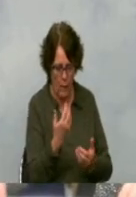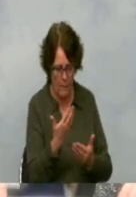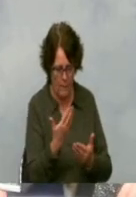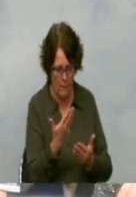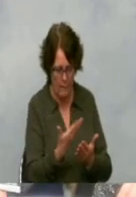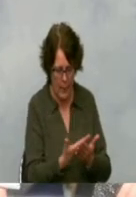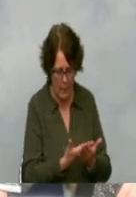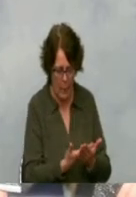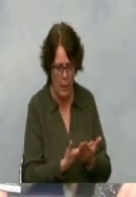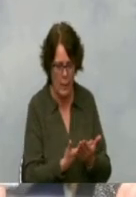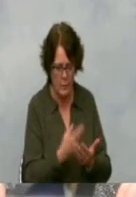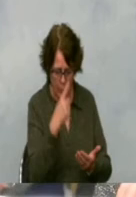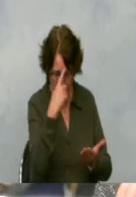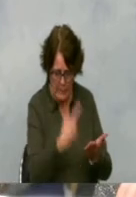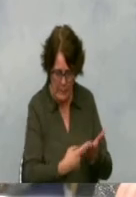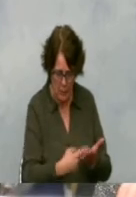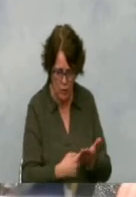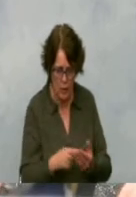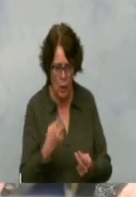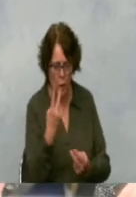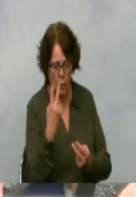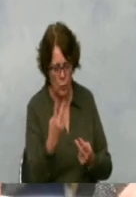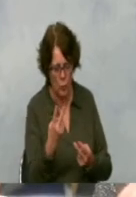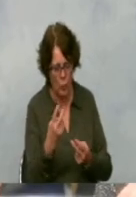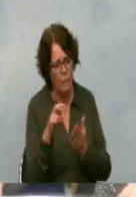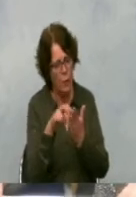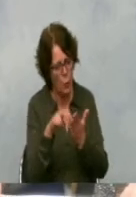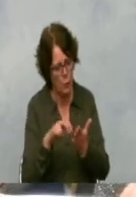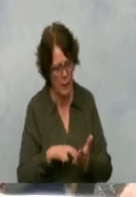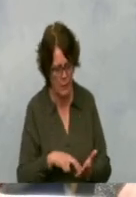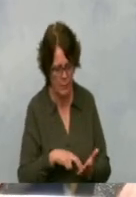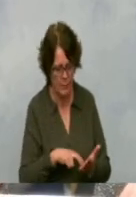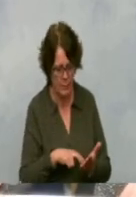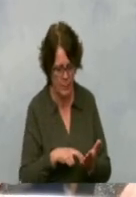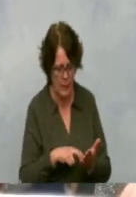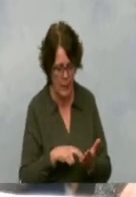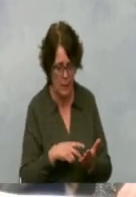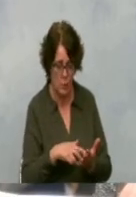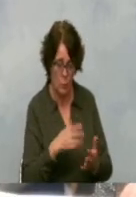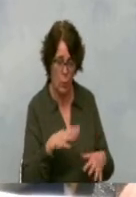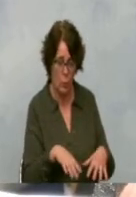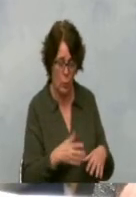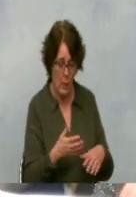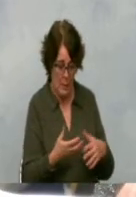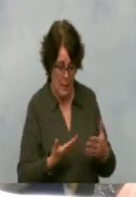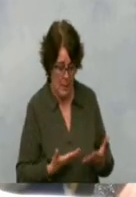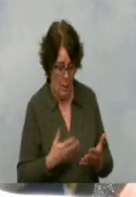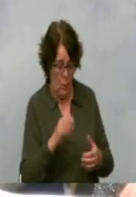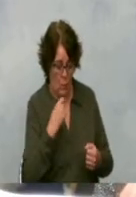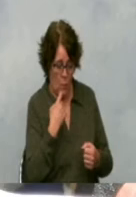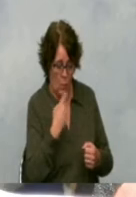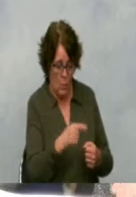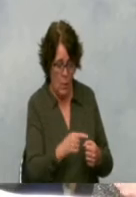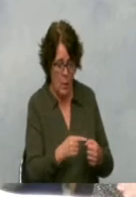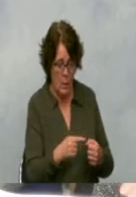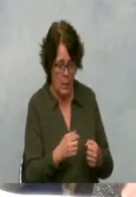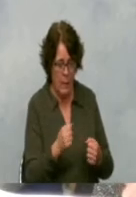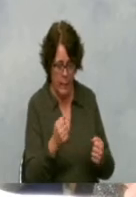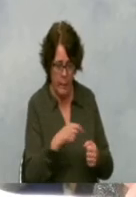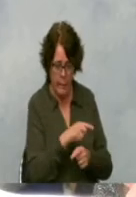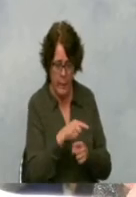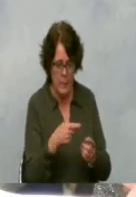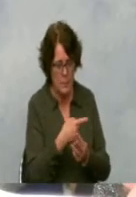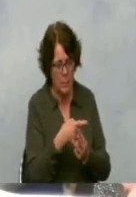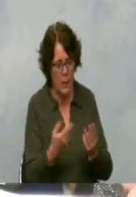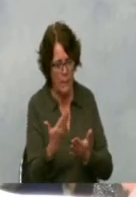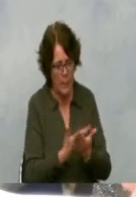for decision making and 2 are for noting. And just at the outset, I would say that these papers have been